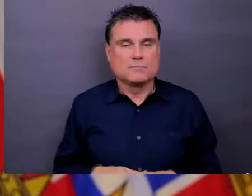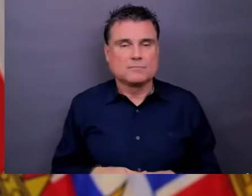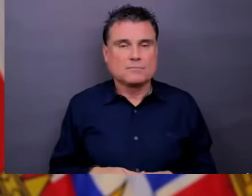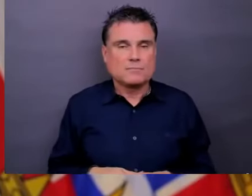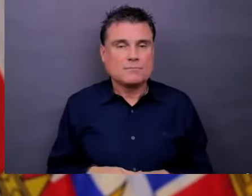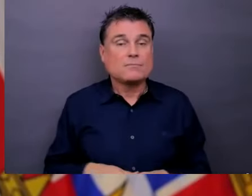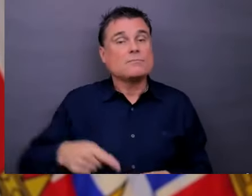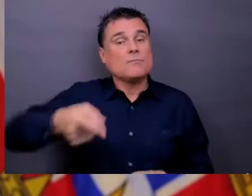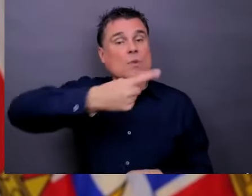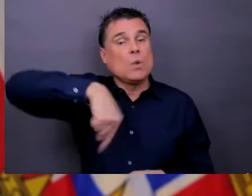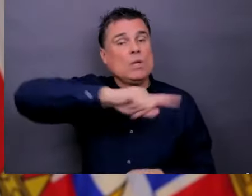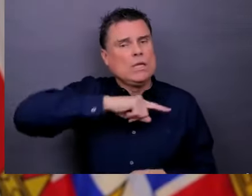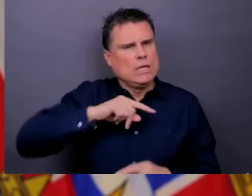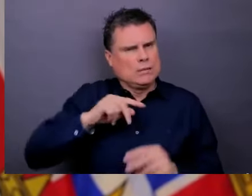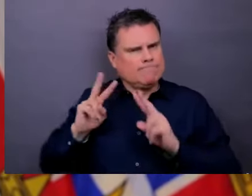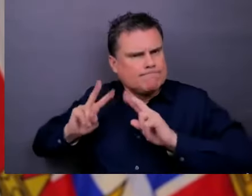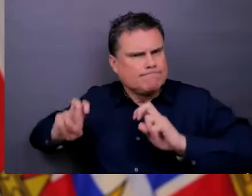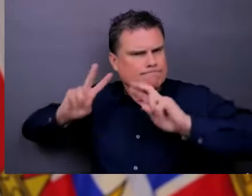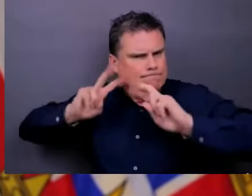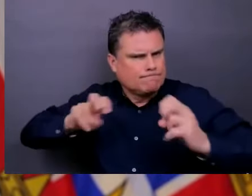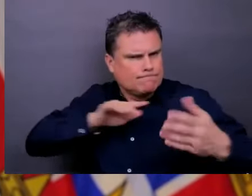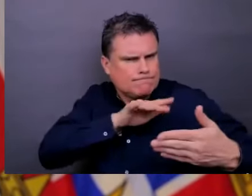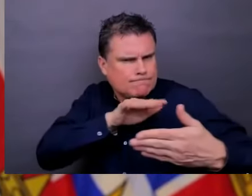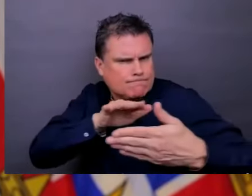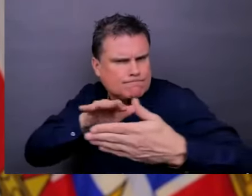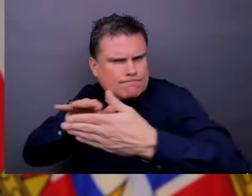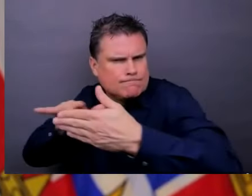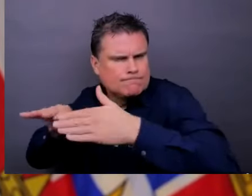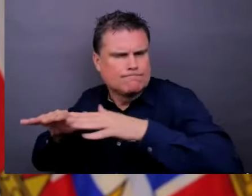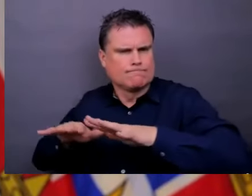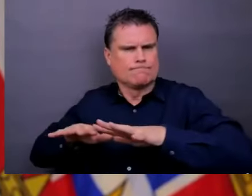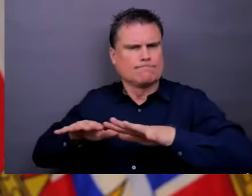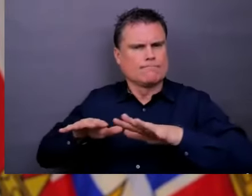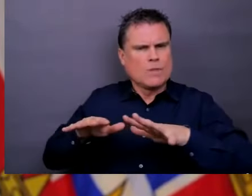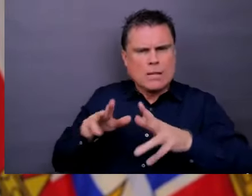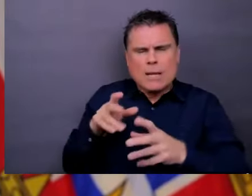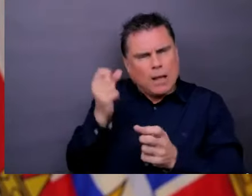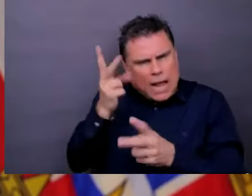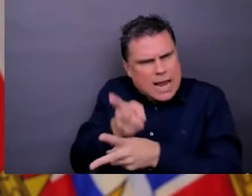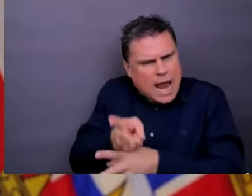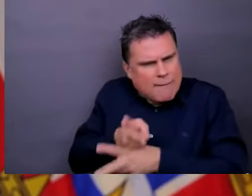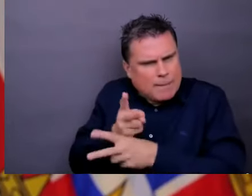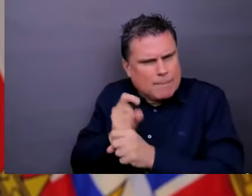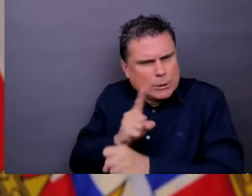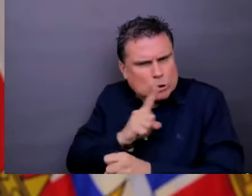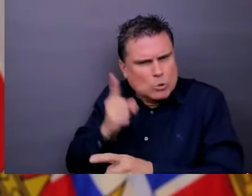very carefully so that we can tell if we start to see a decrease in protection effects.